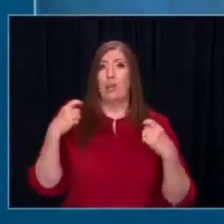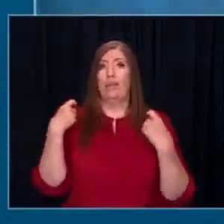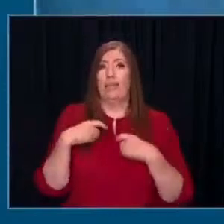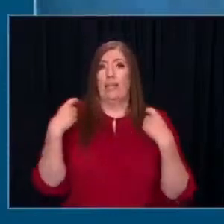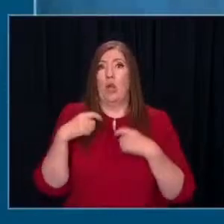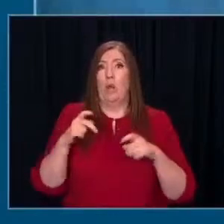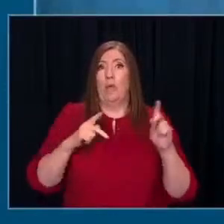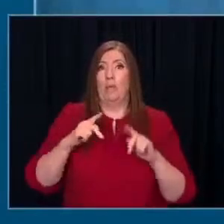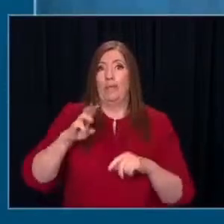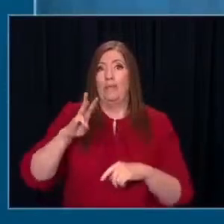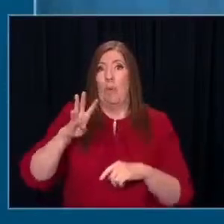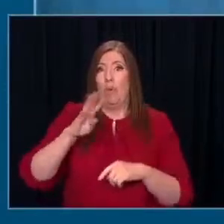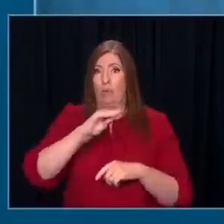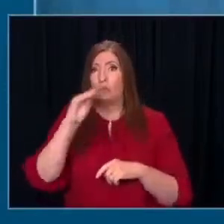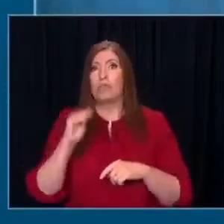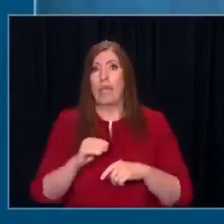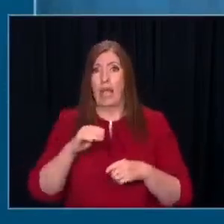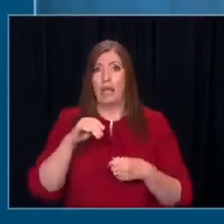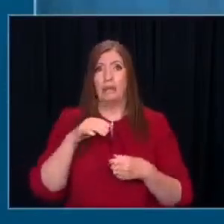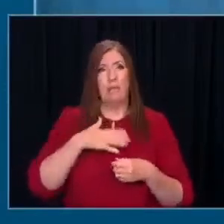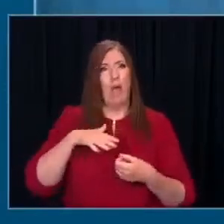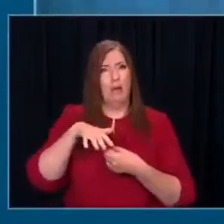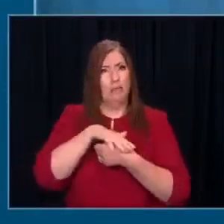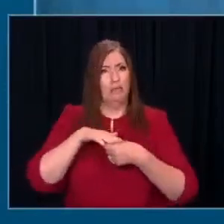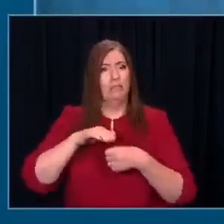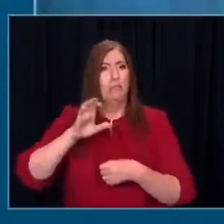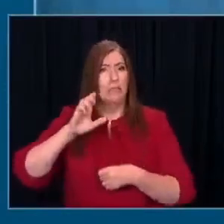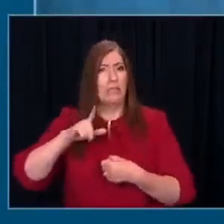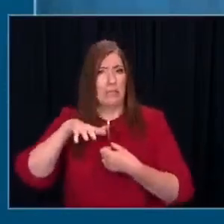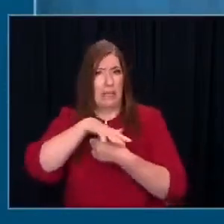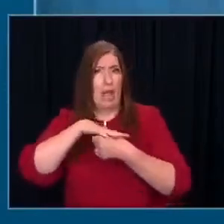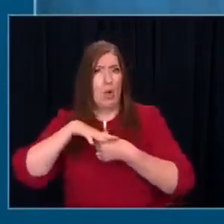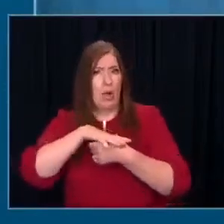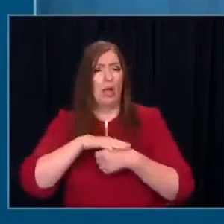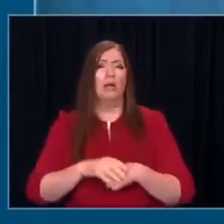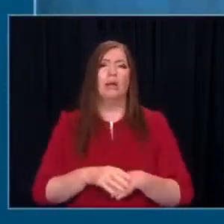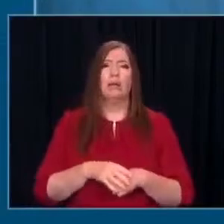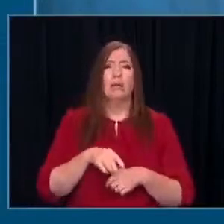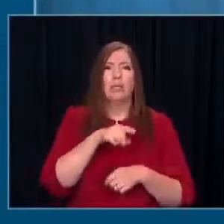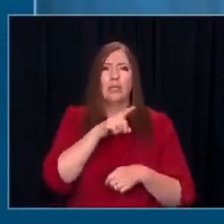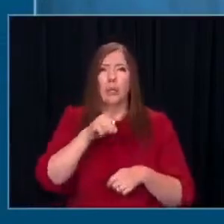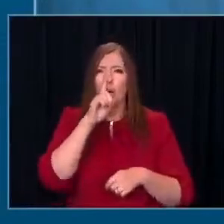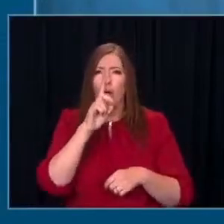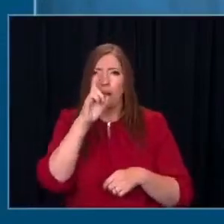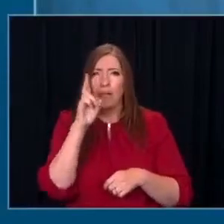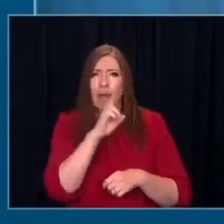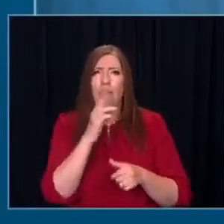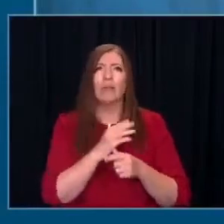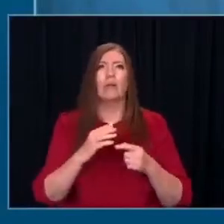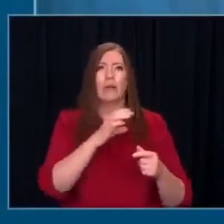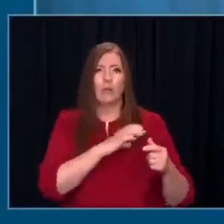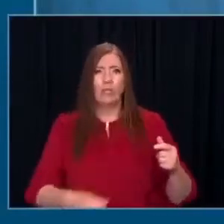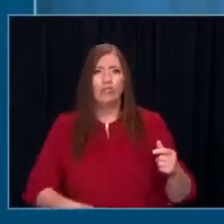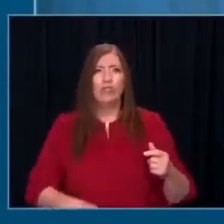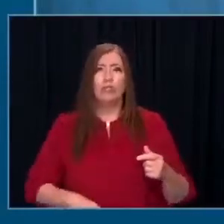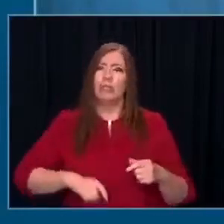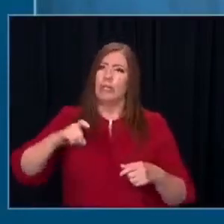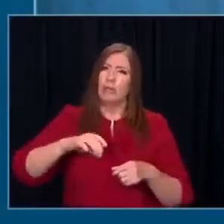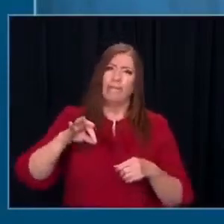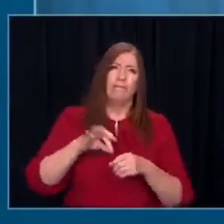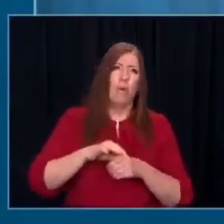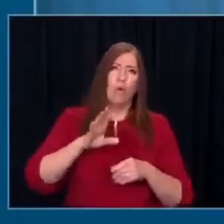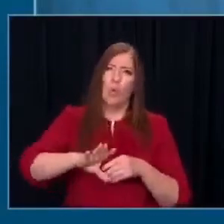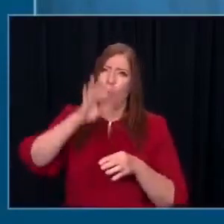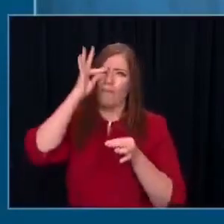That's 64% in my congressional district. You are Catholic and you are Christian. You need to vote your